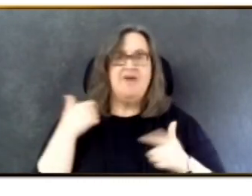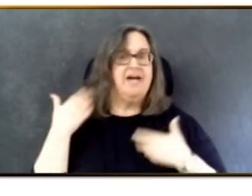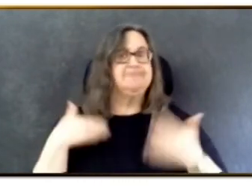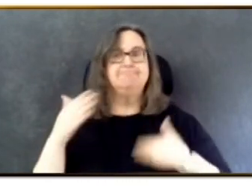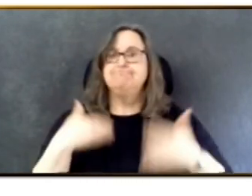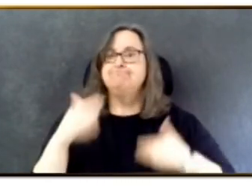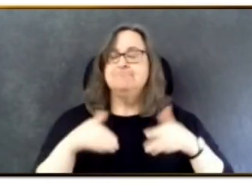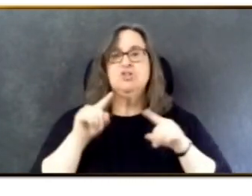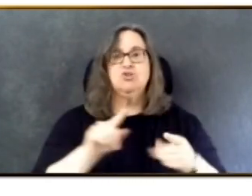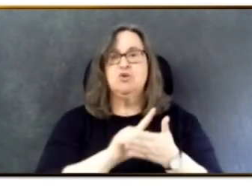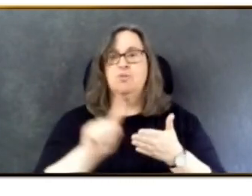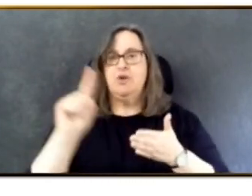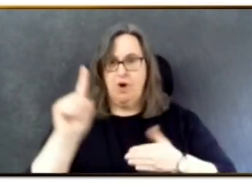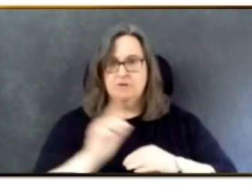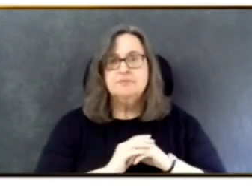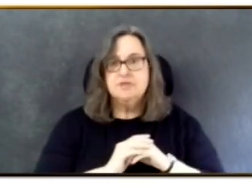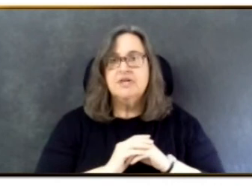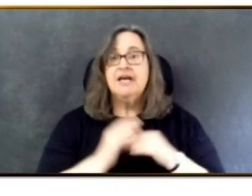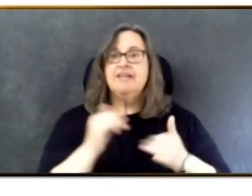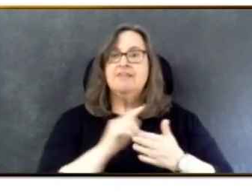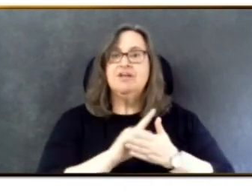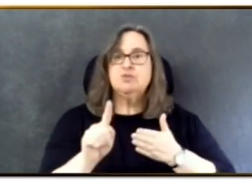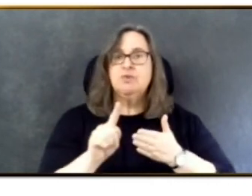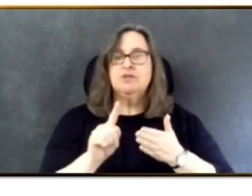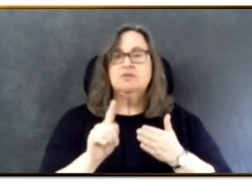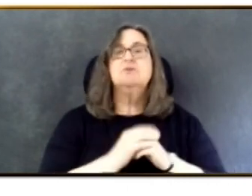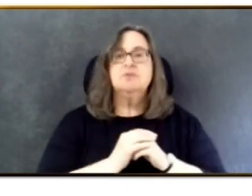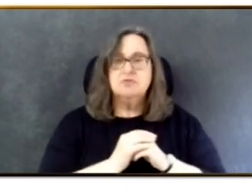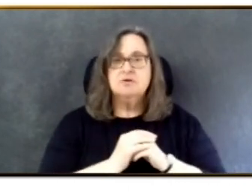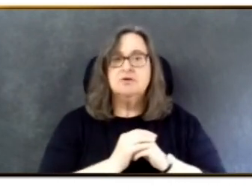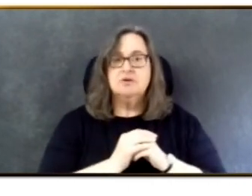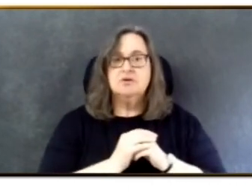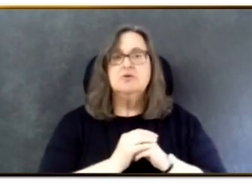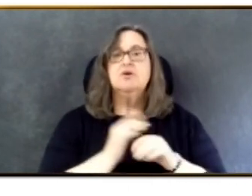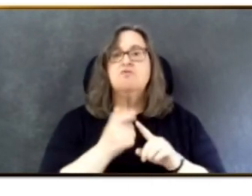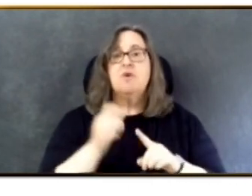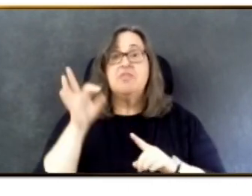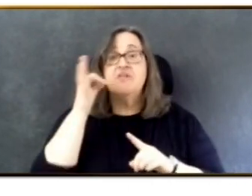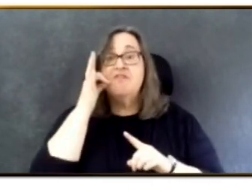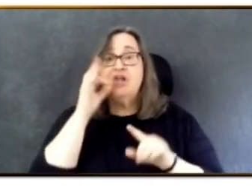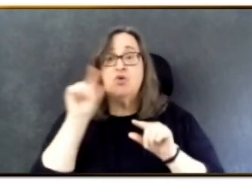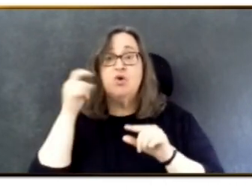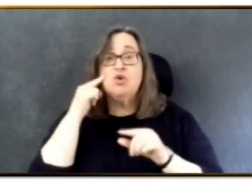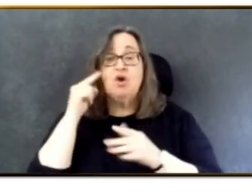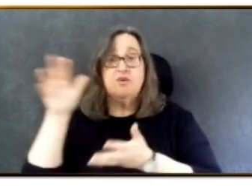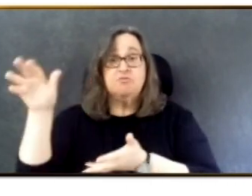week 1. This week's allocations from the federal government include